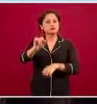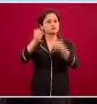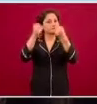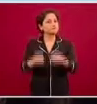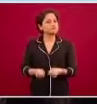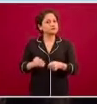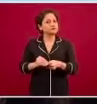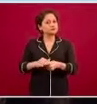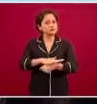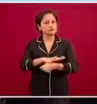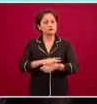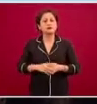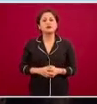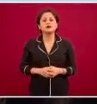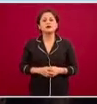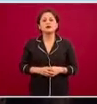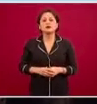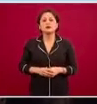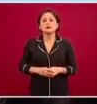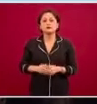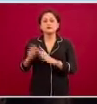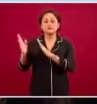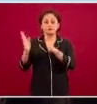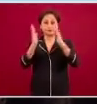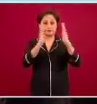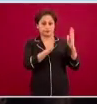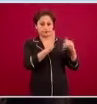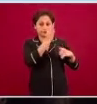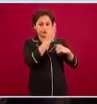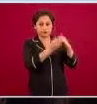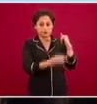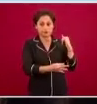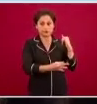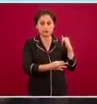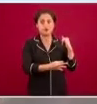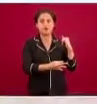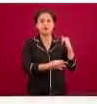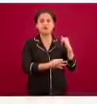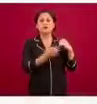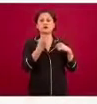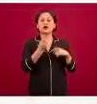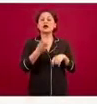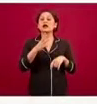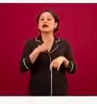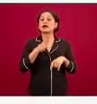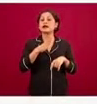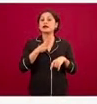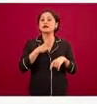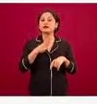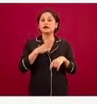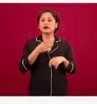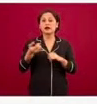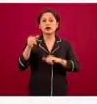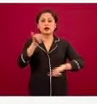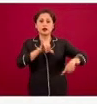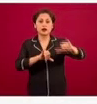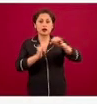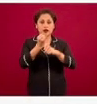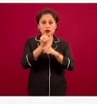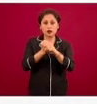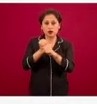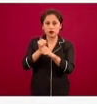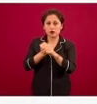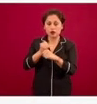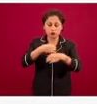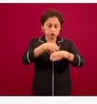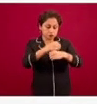Here we have the number of cases that came out positive. This is the number, this is the percentage. Finally, we have an element of quality